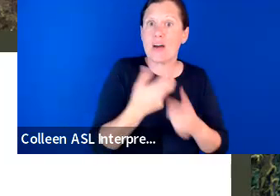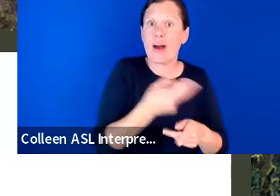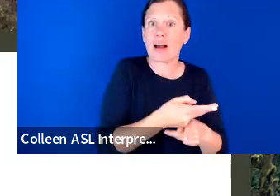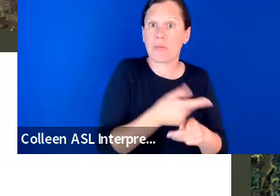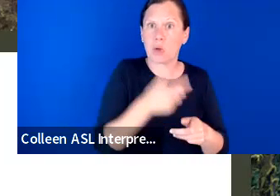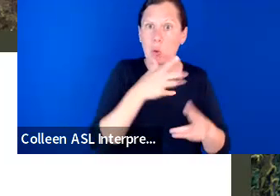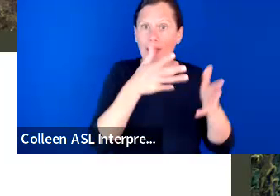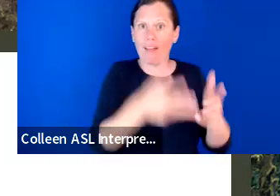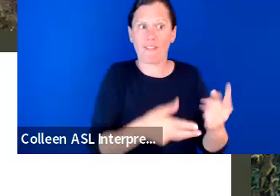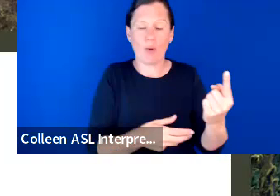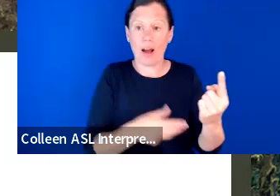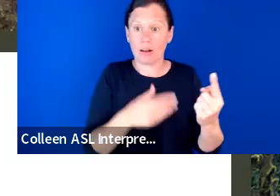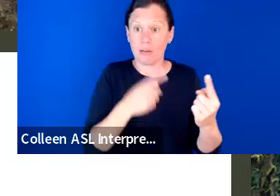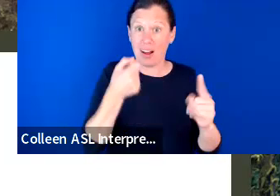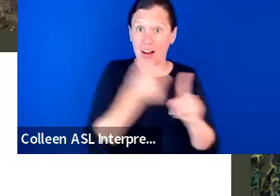taking on this role.